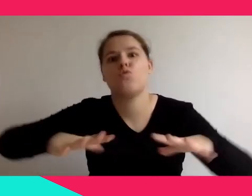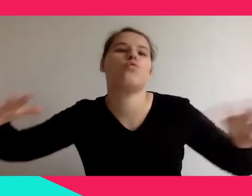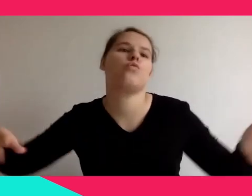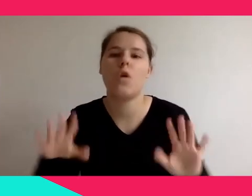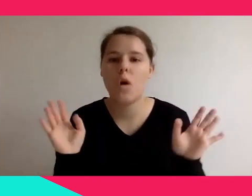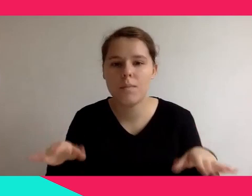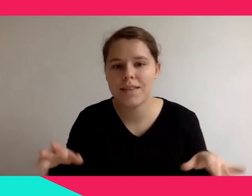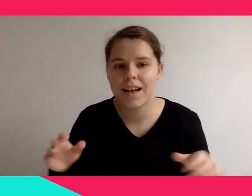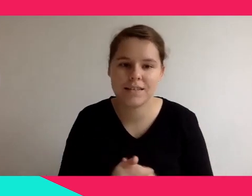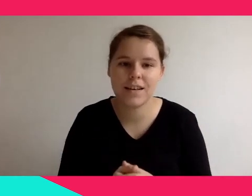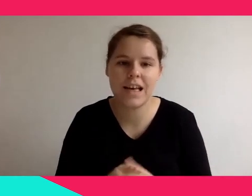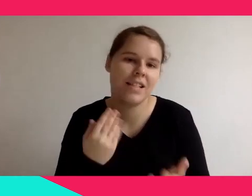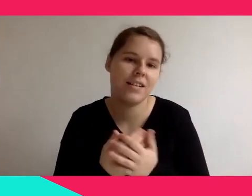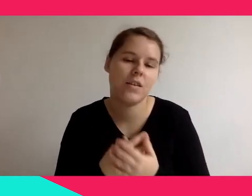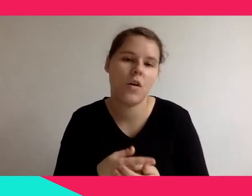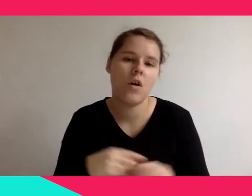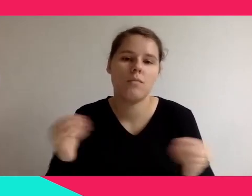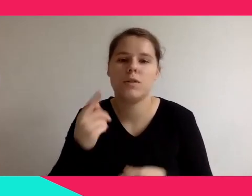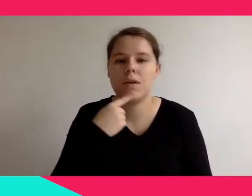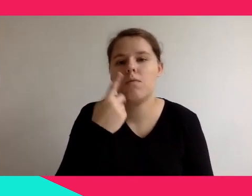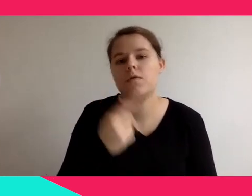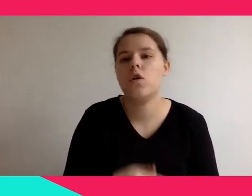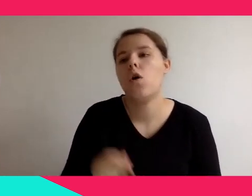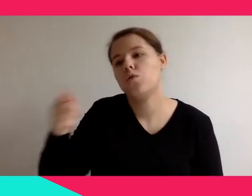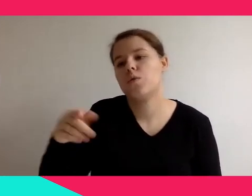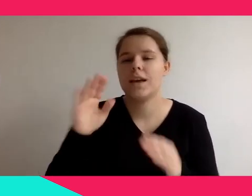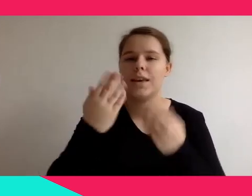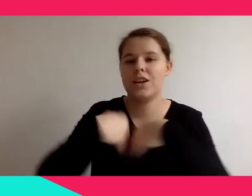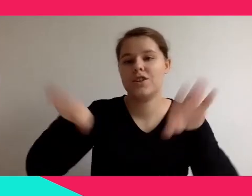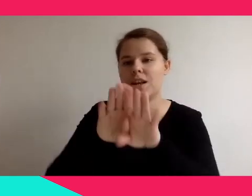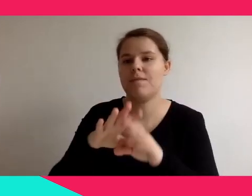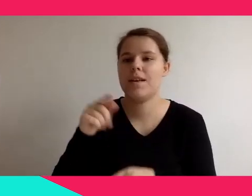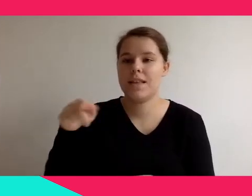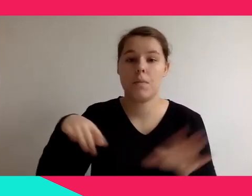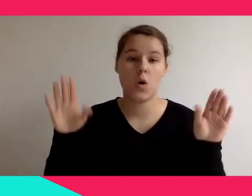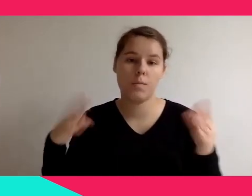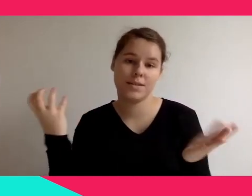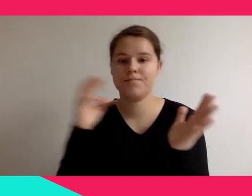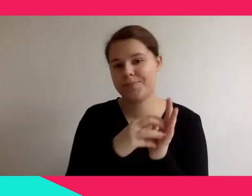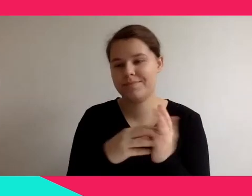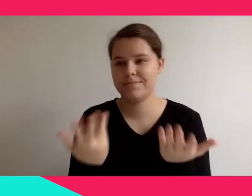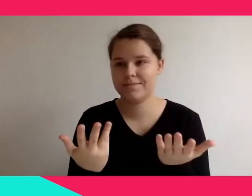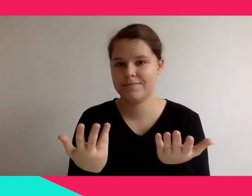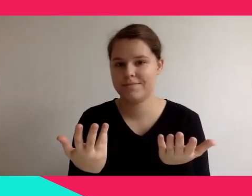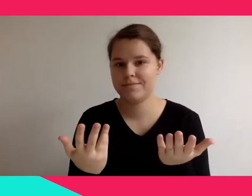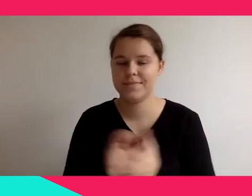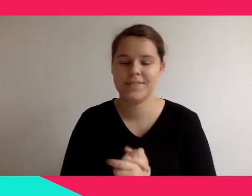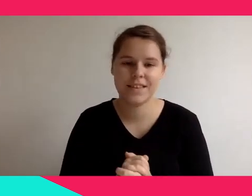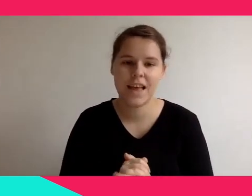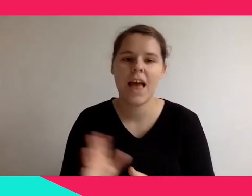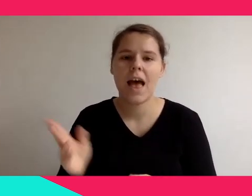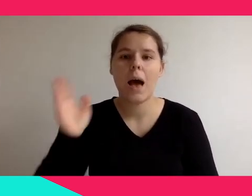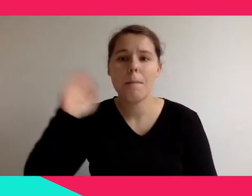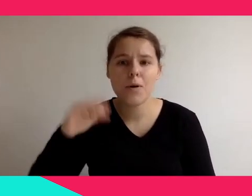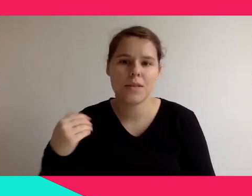seagulls or whatever. So we got a lot of emails from people saying, oh, this is this type of bird